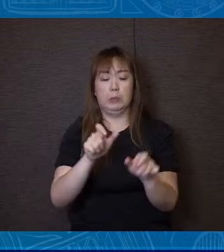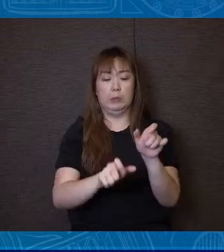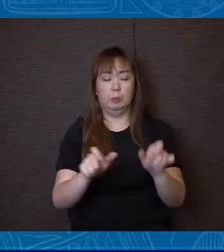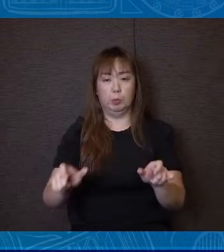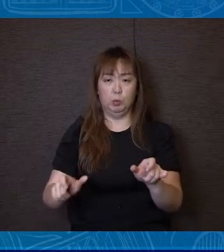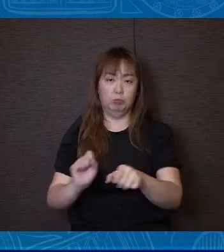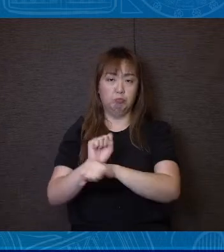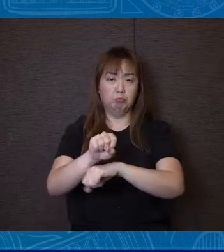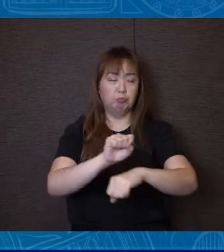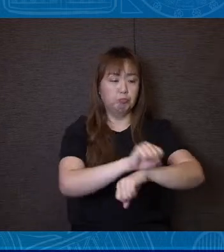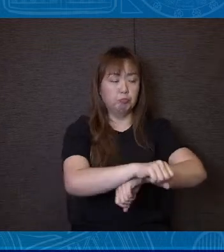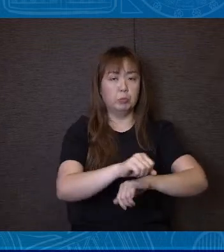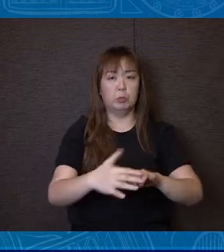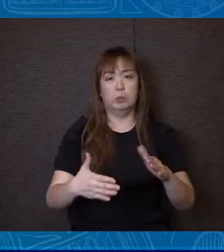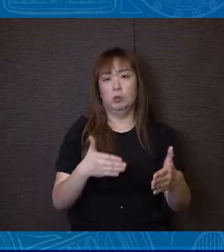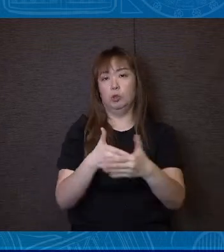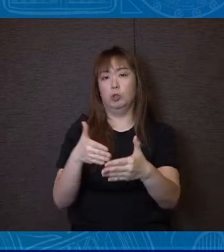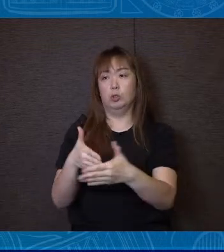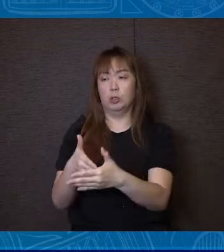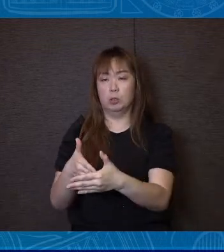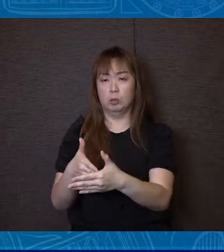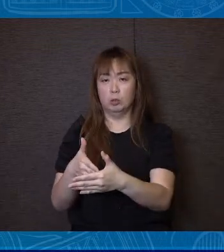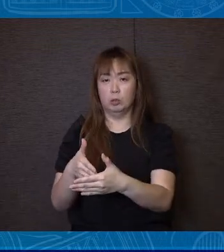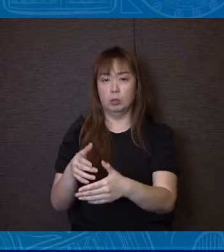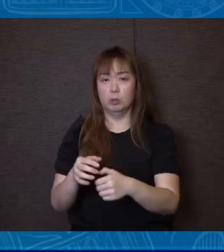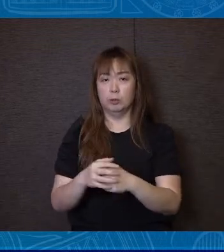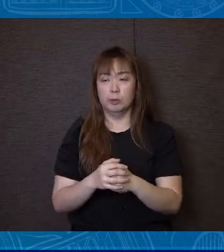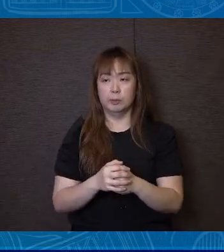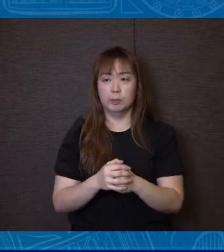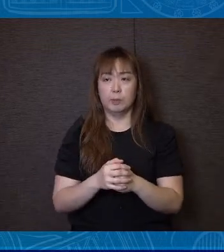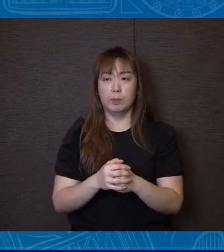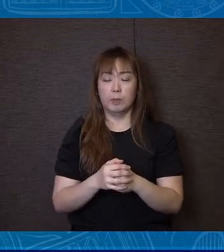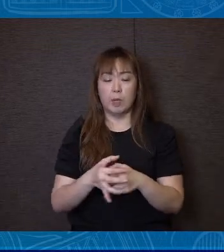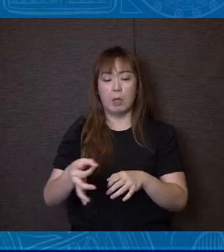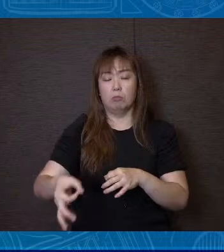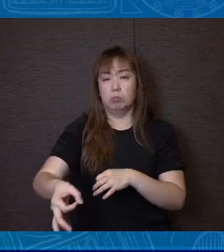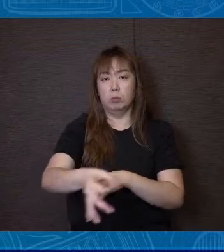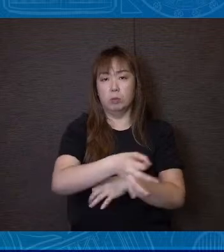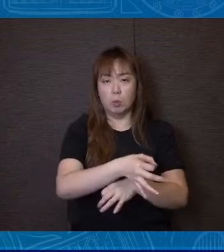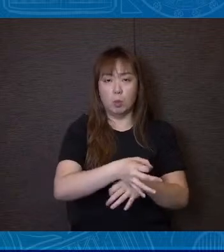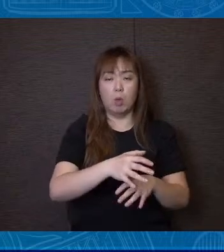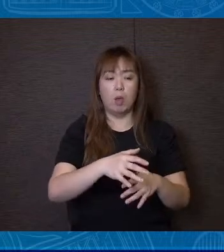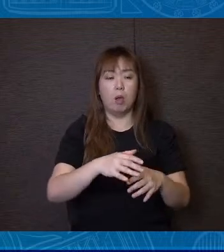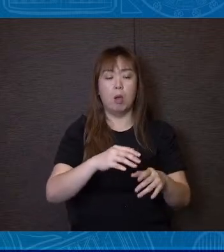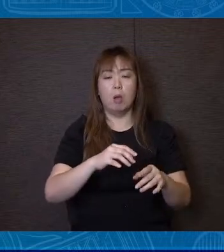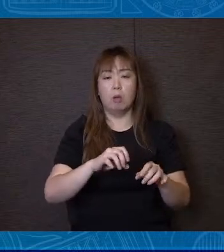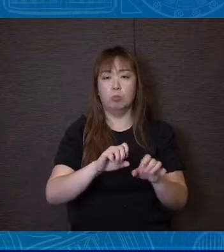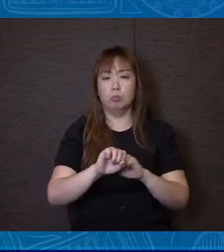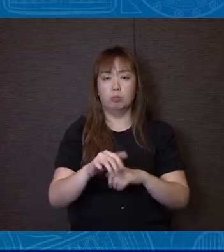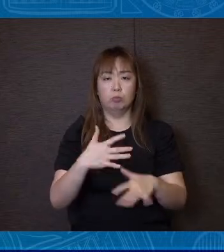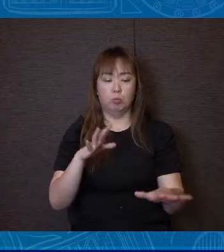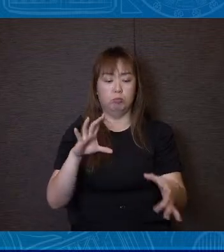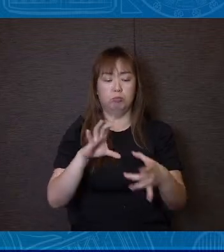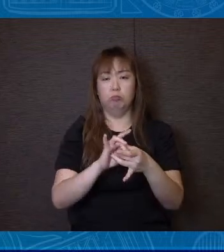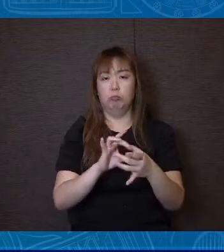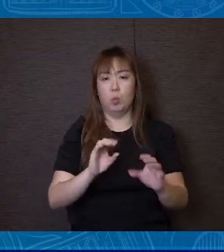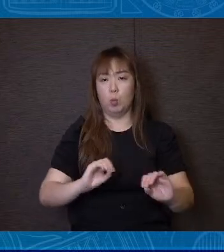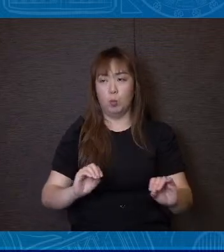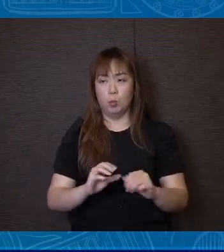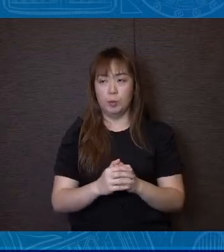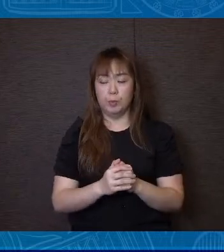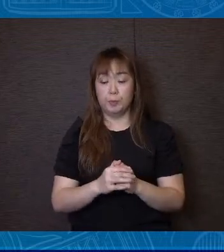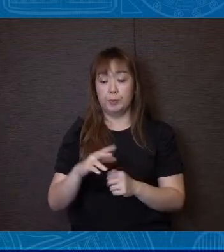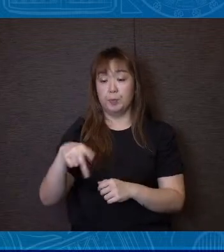of the barriers and challenges in terms of rural areas and remote areas where we don't have connectivity. So